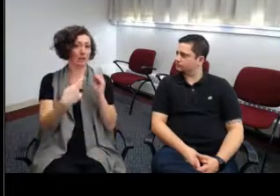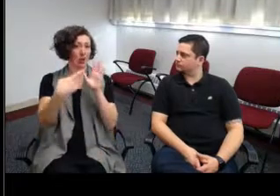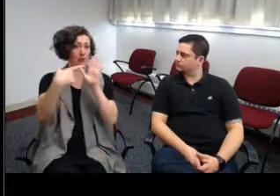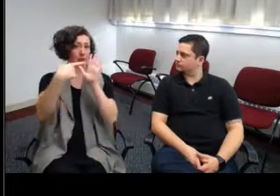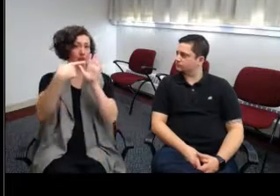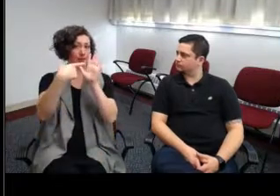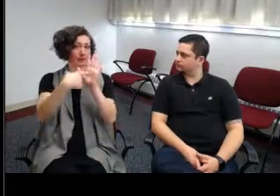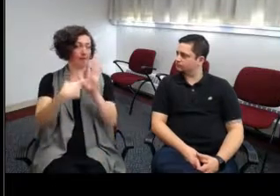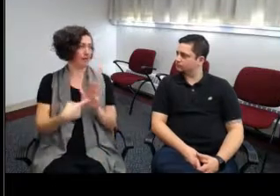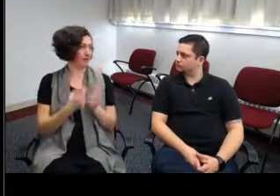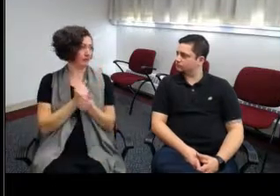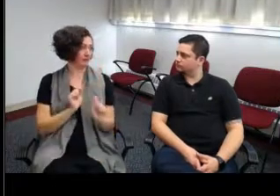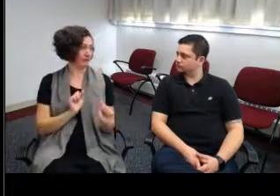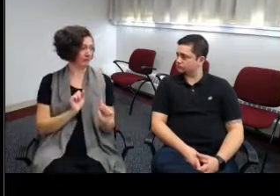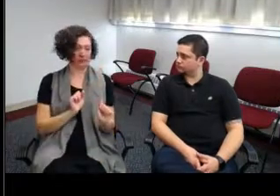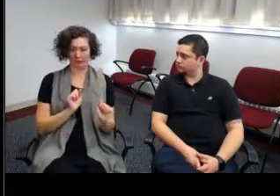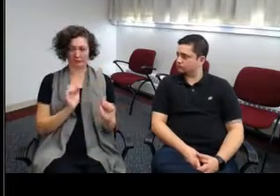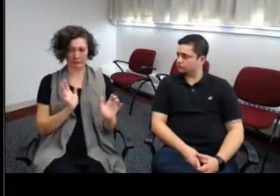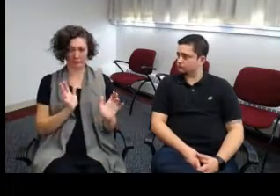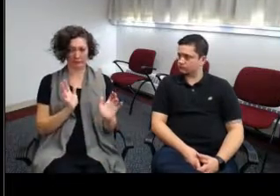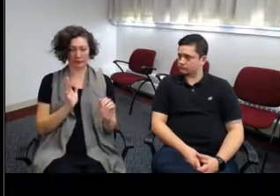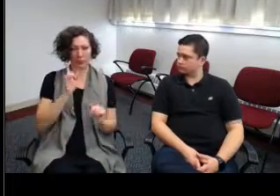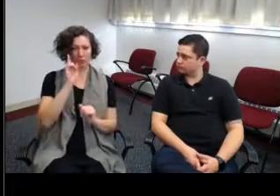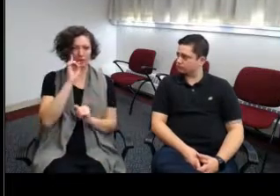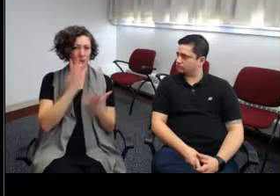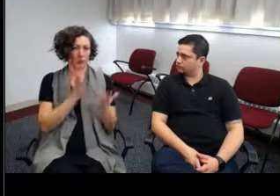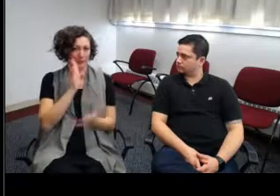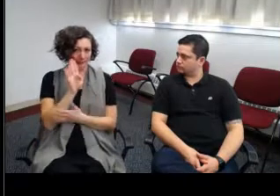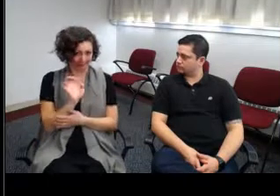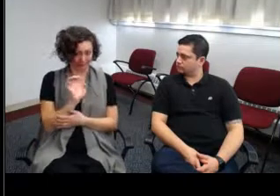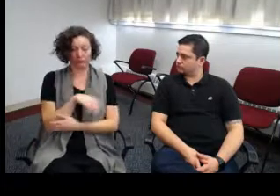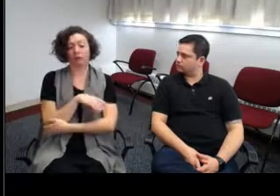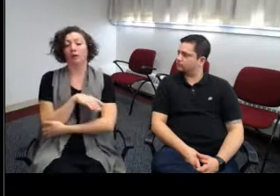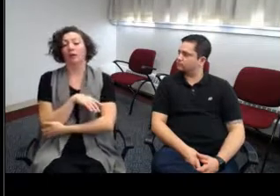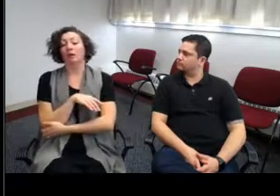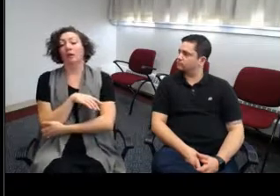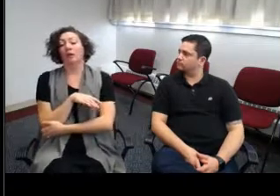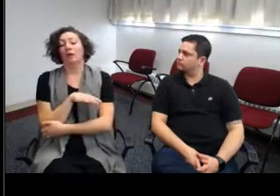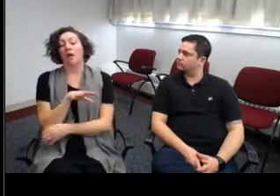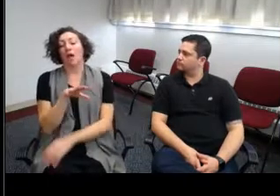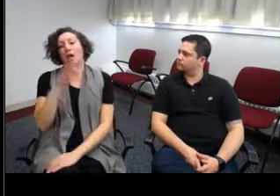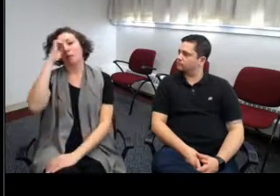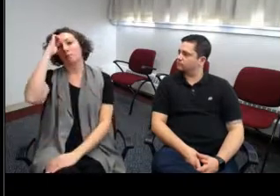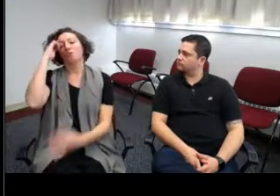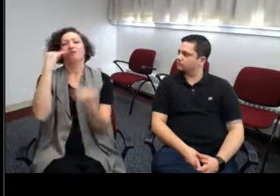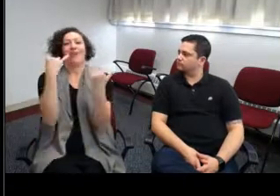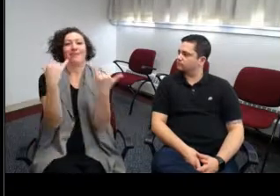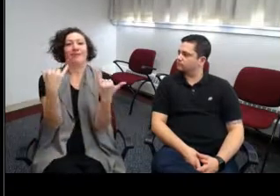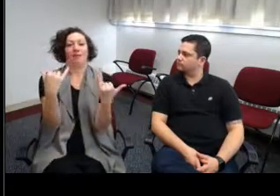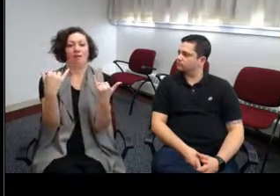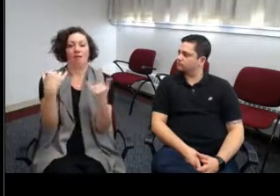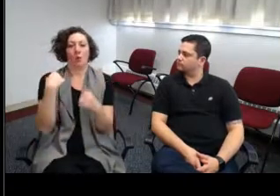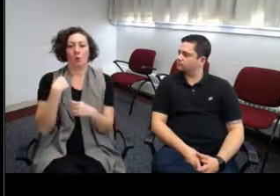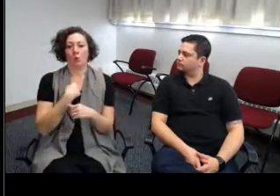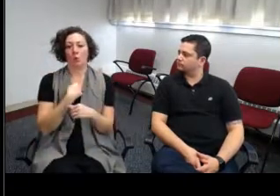Yes, so if you're talking about the signs of safety, which I think you may be referring to